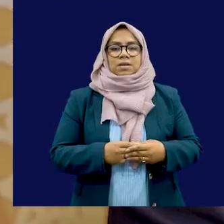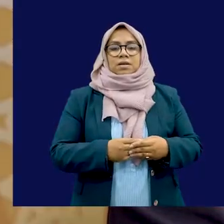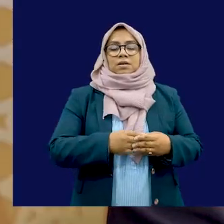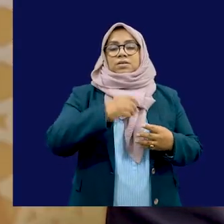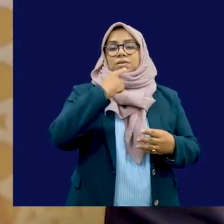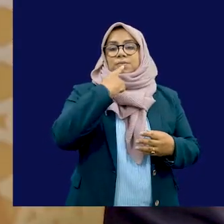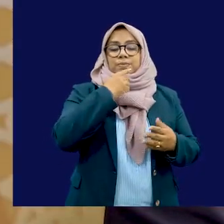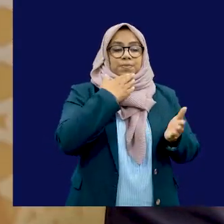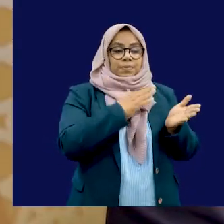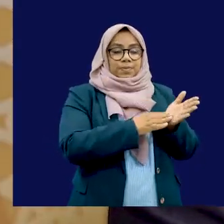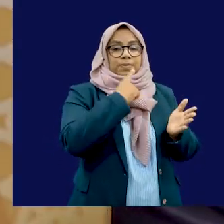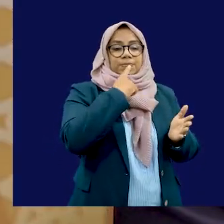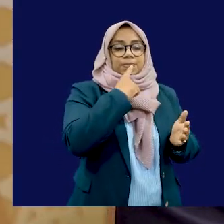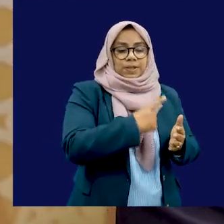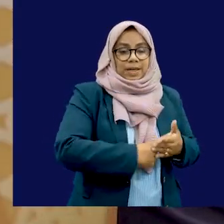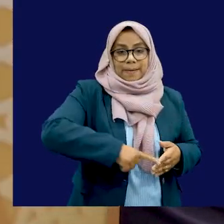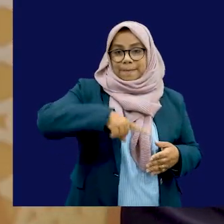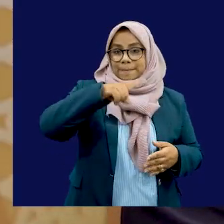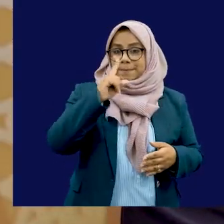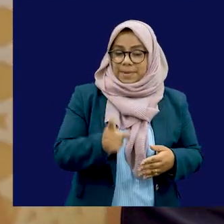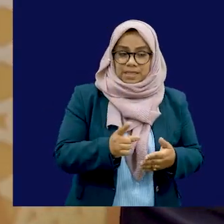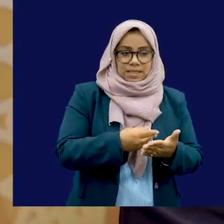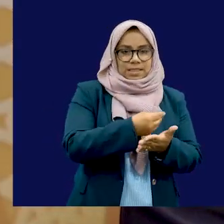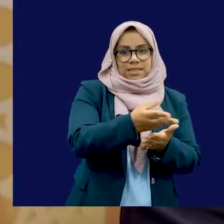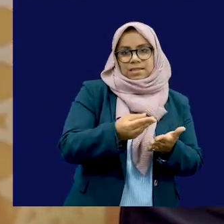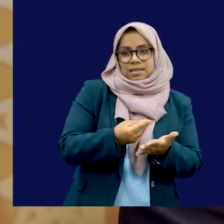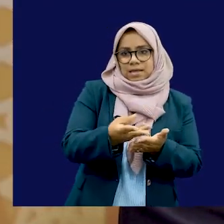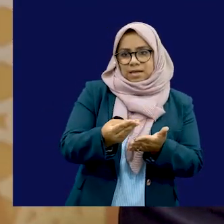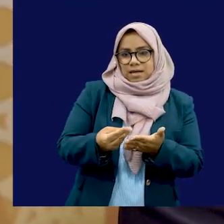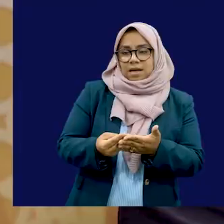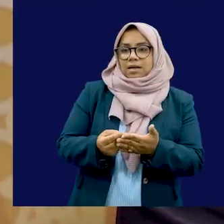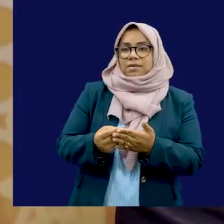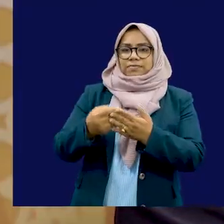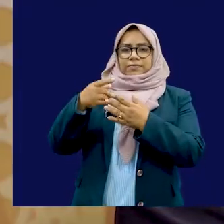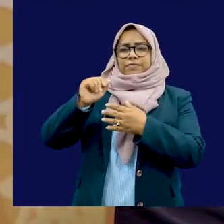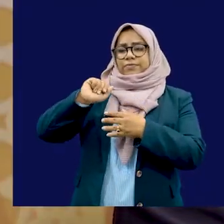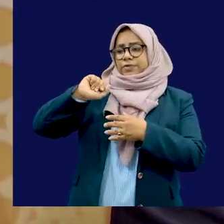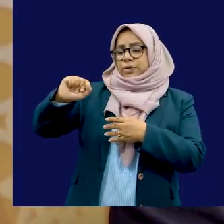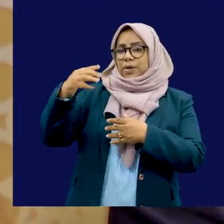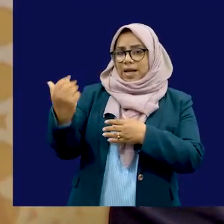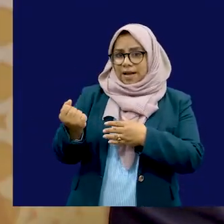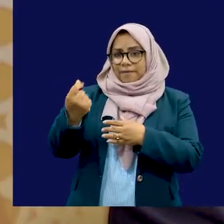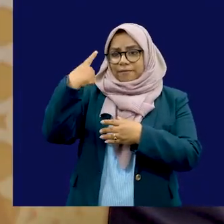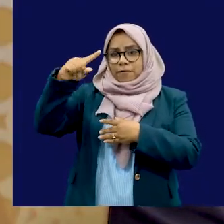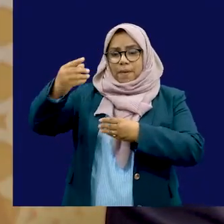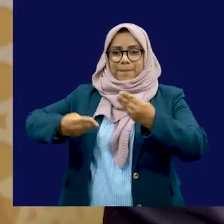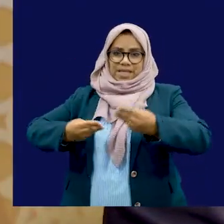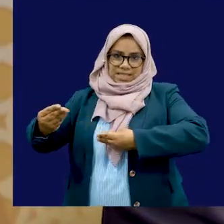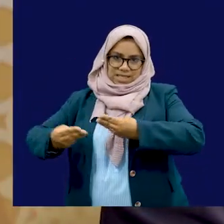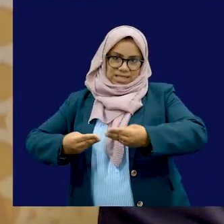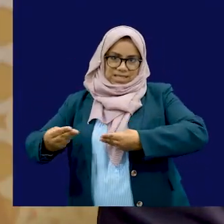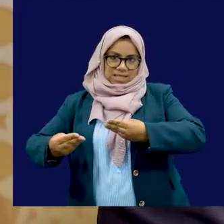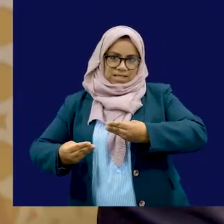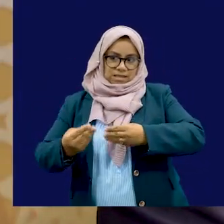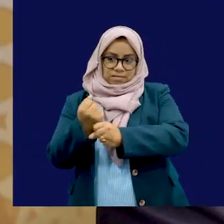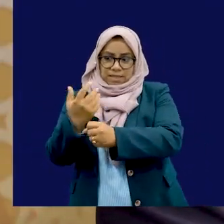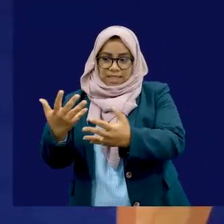wasallam ordered them to pay zakah on what they prepare for sale or